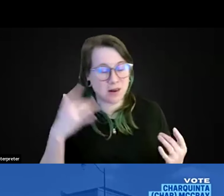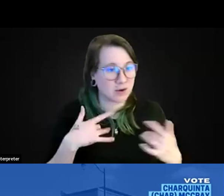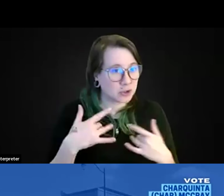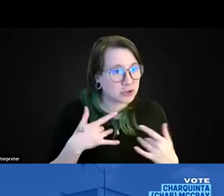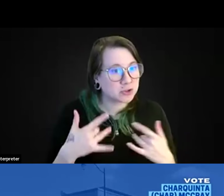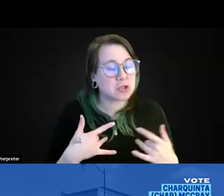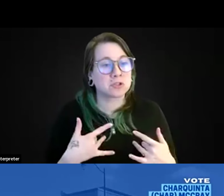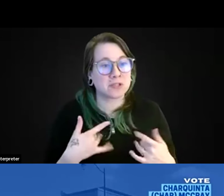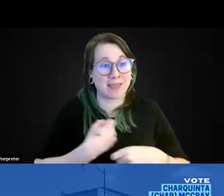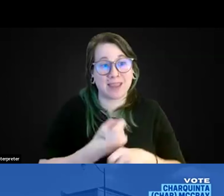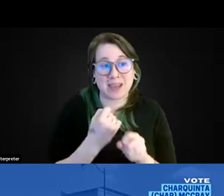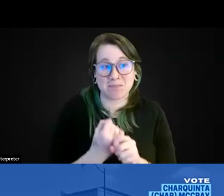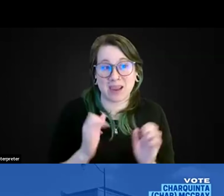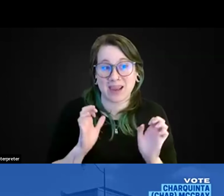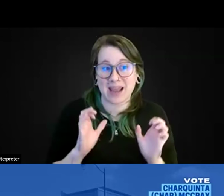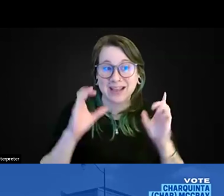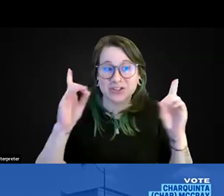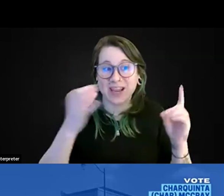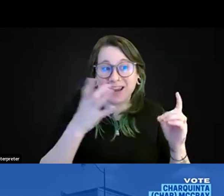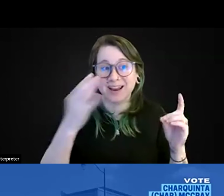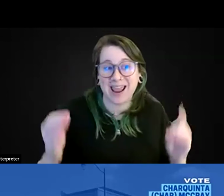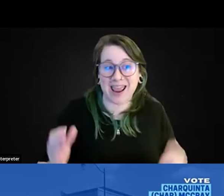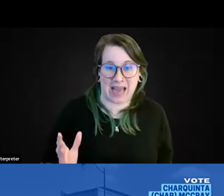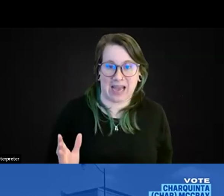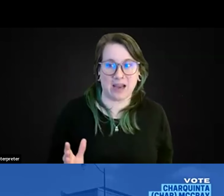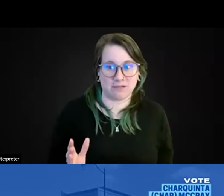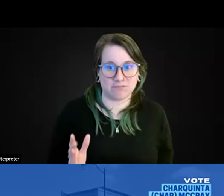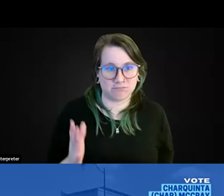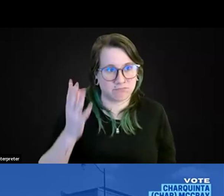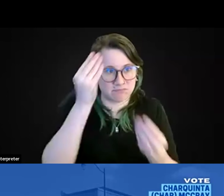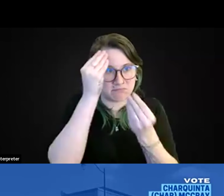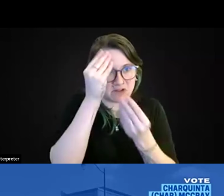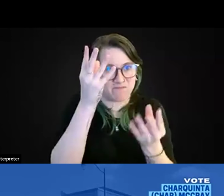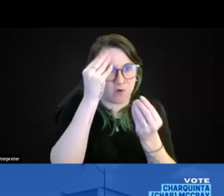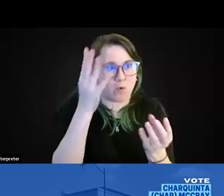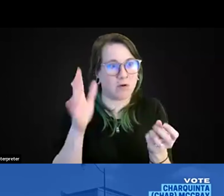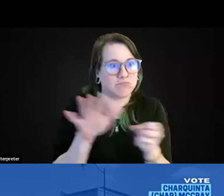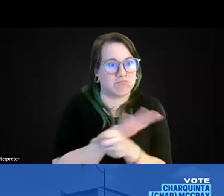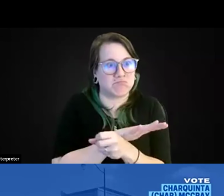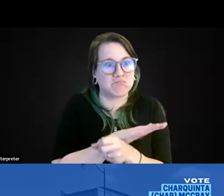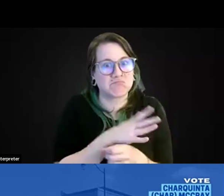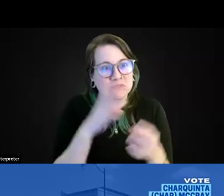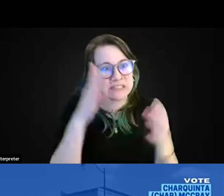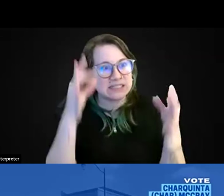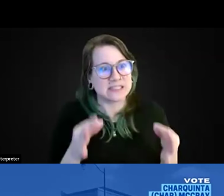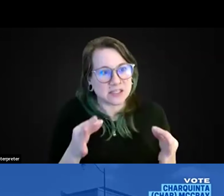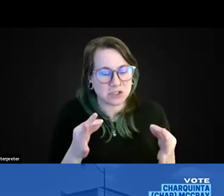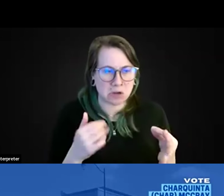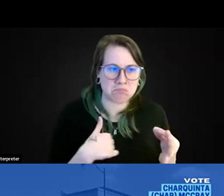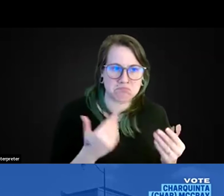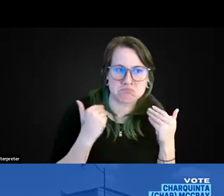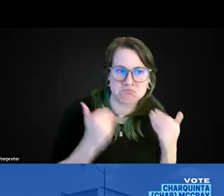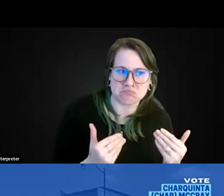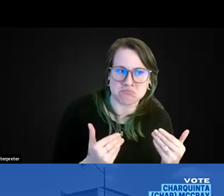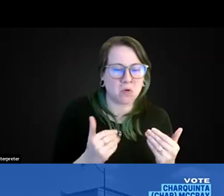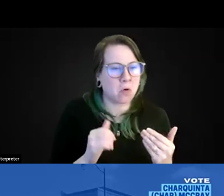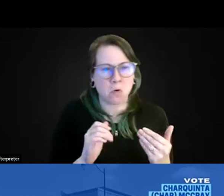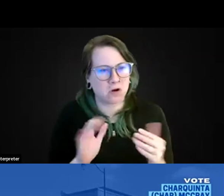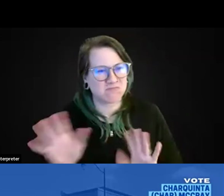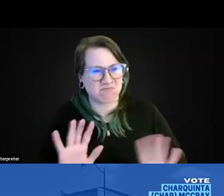a educated and informed decision about whether or not they want to move forward with the project or not. So that's where it's at.